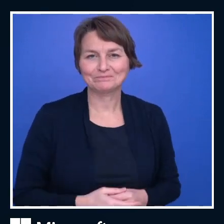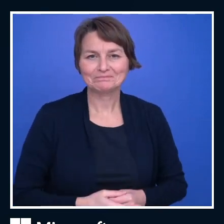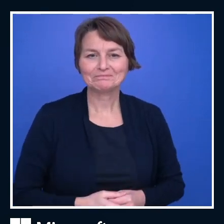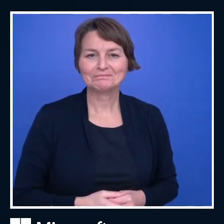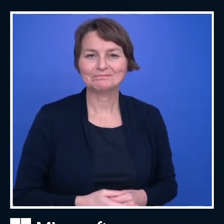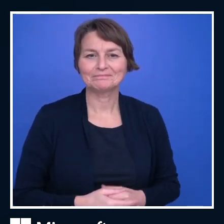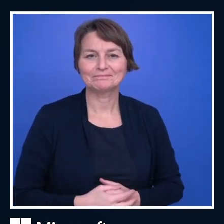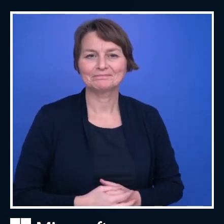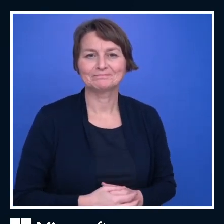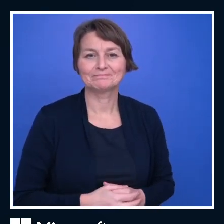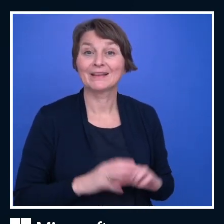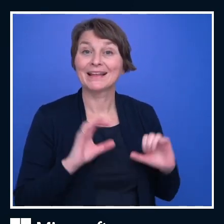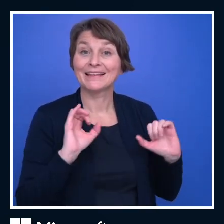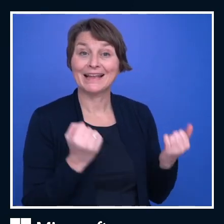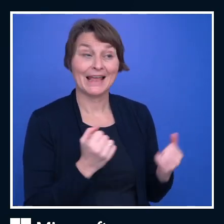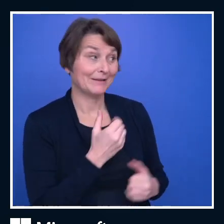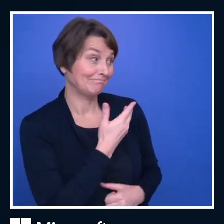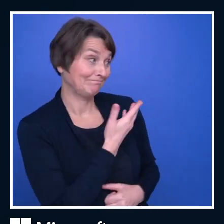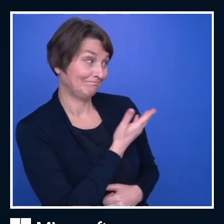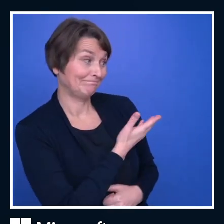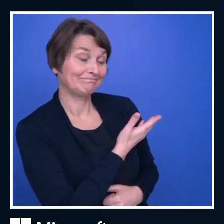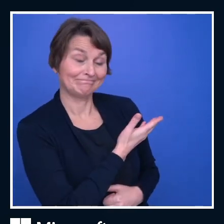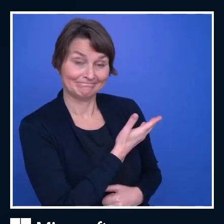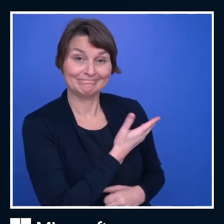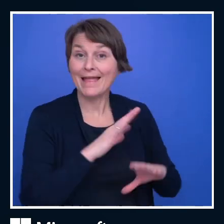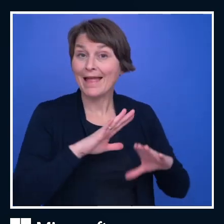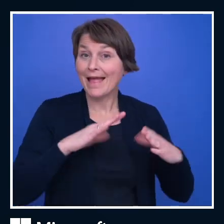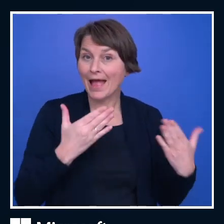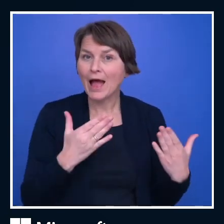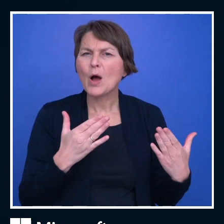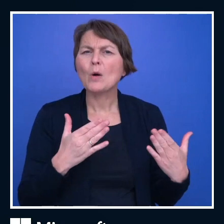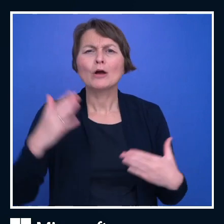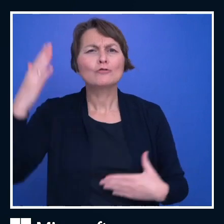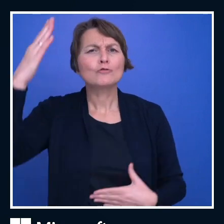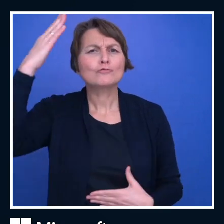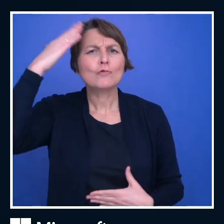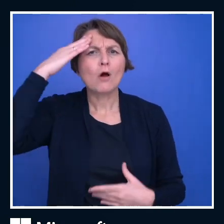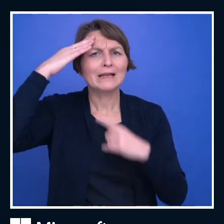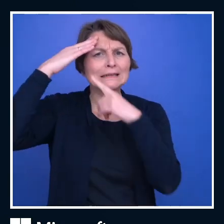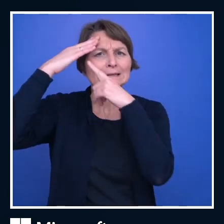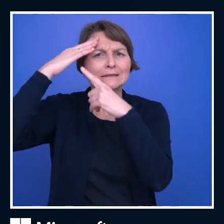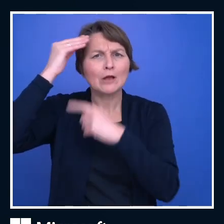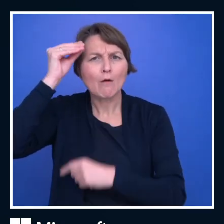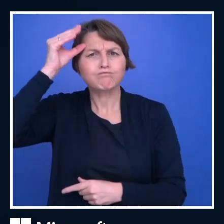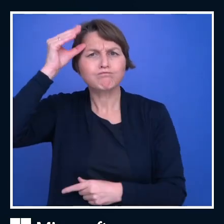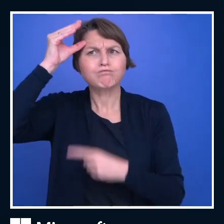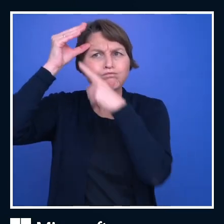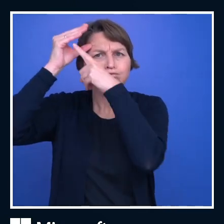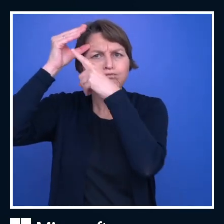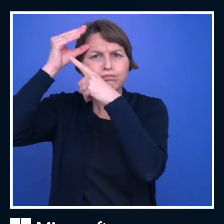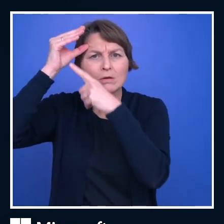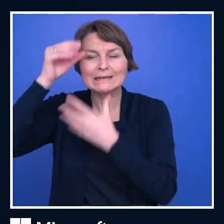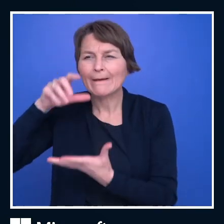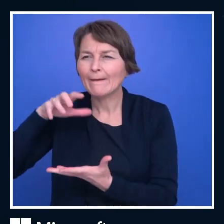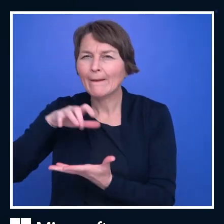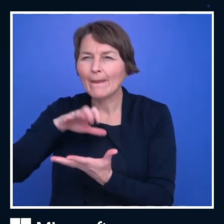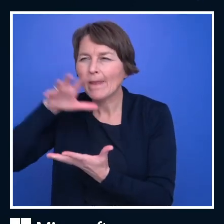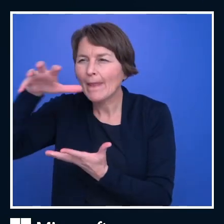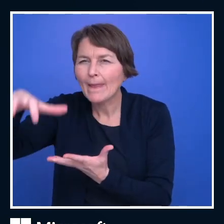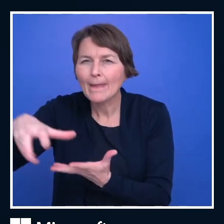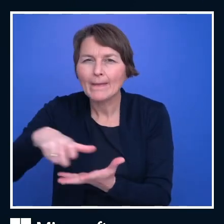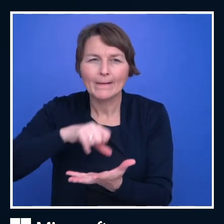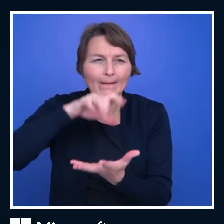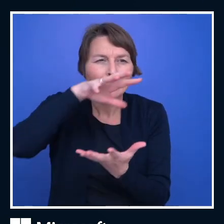of knowledge mining. Now, knowledge mining solutions area focus on the core challenges, innovations across